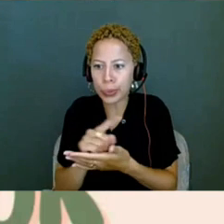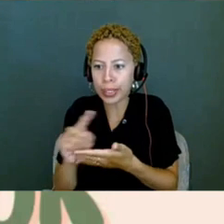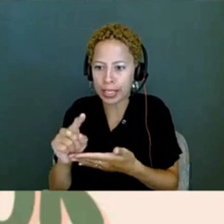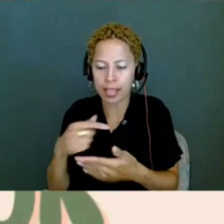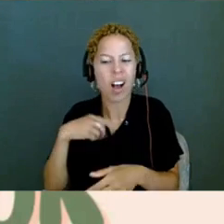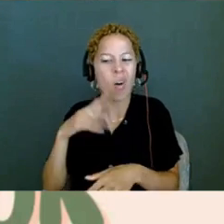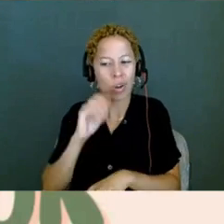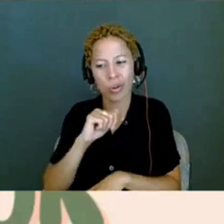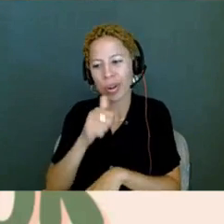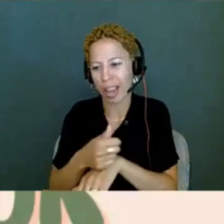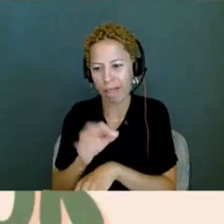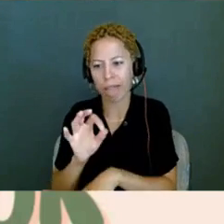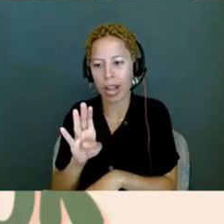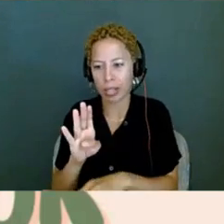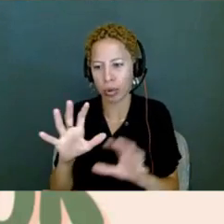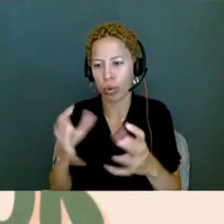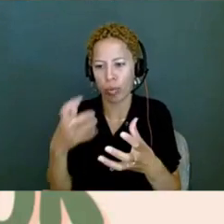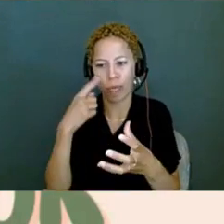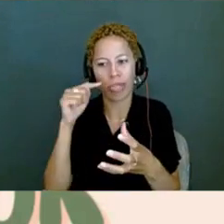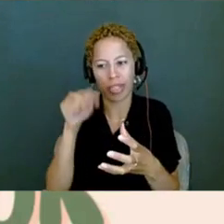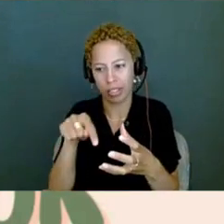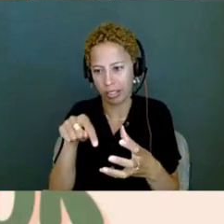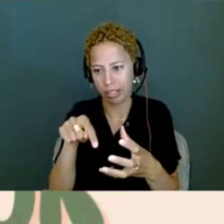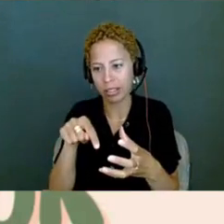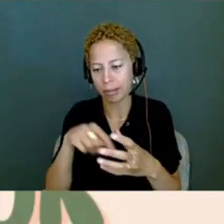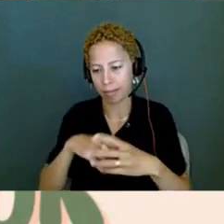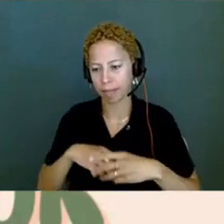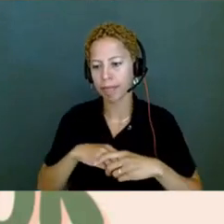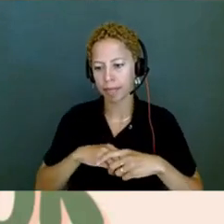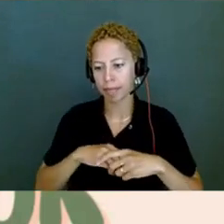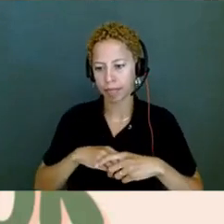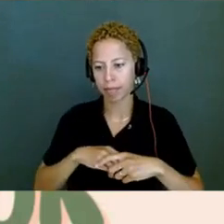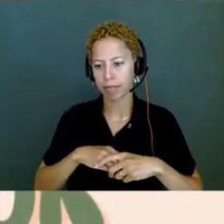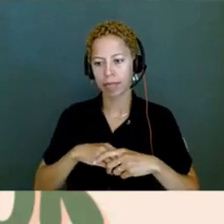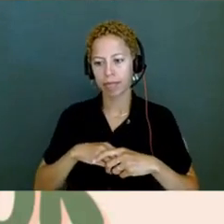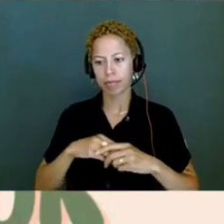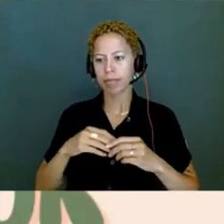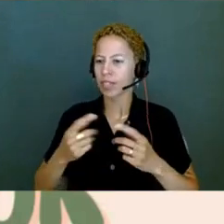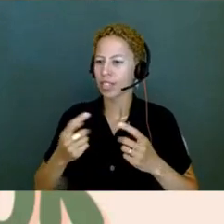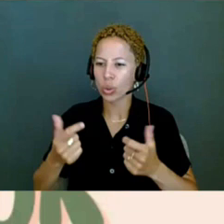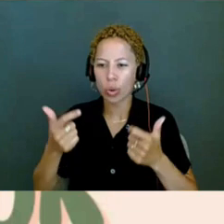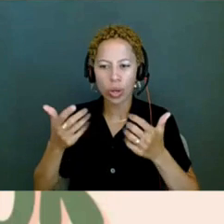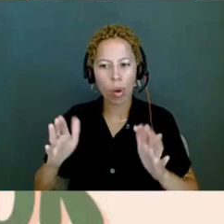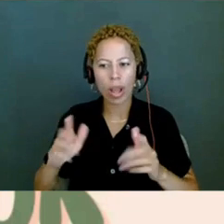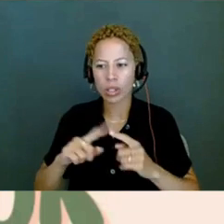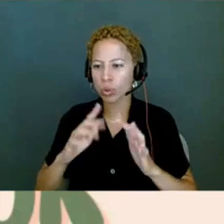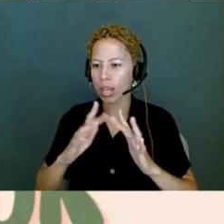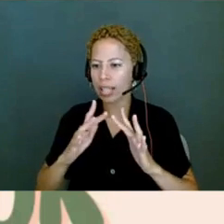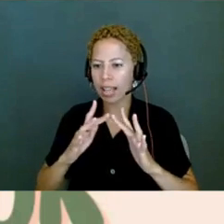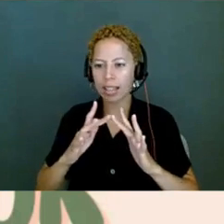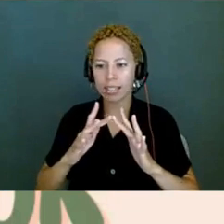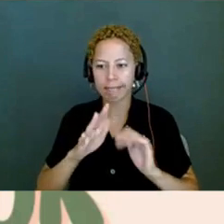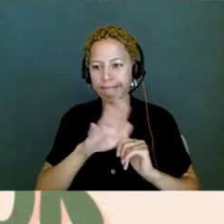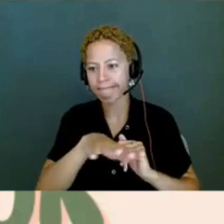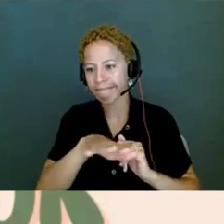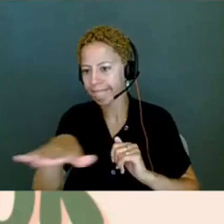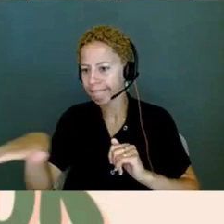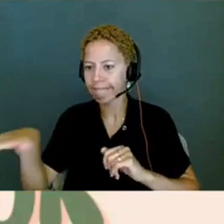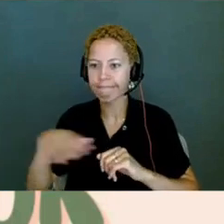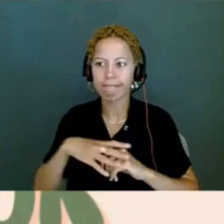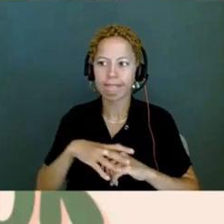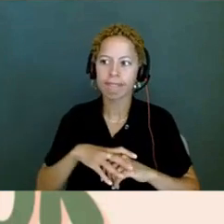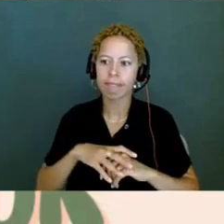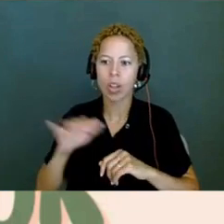a Facebook group. And this is a quick way to contact people. Also